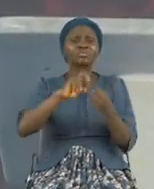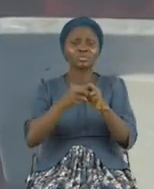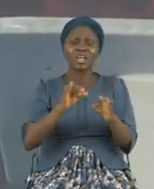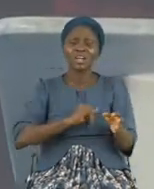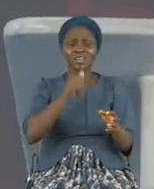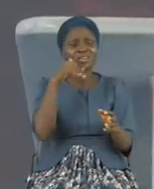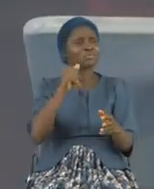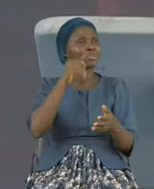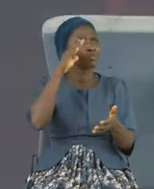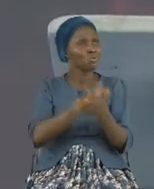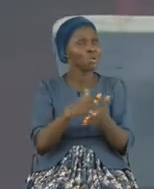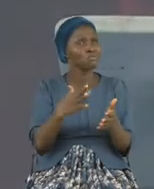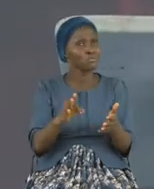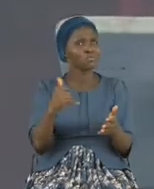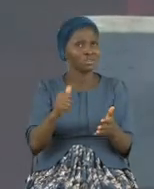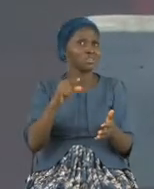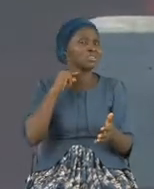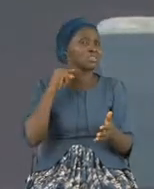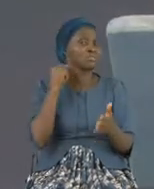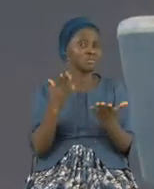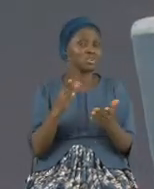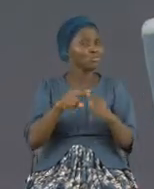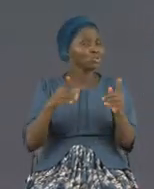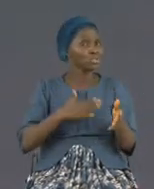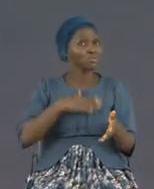my husband is demon possessed.